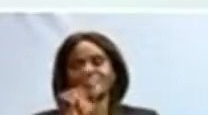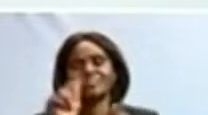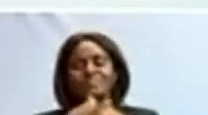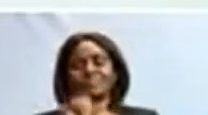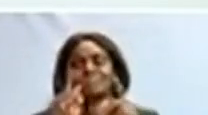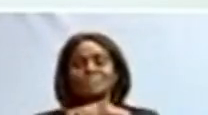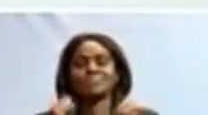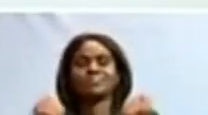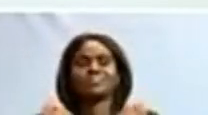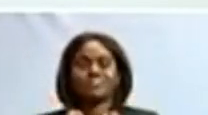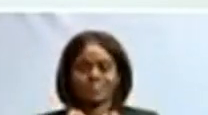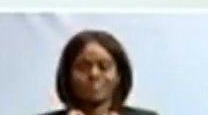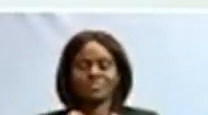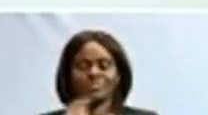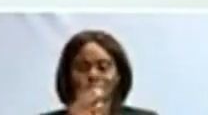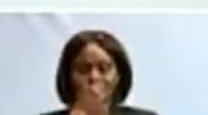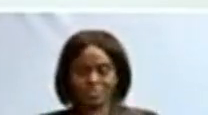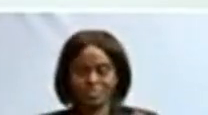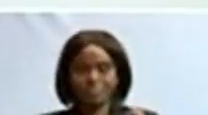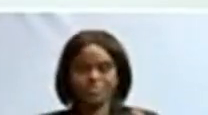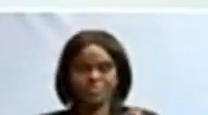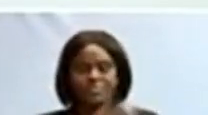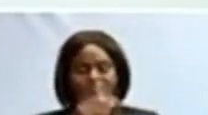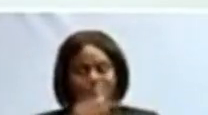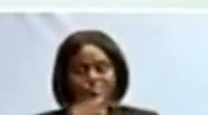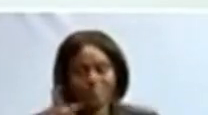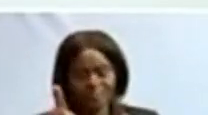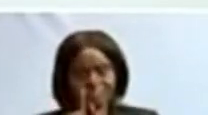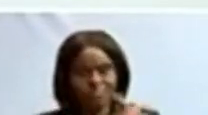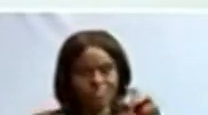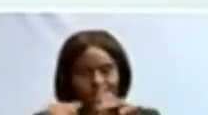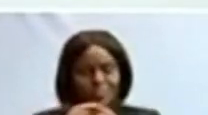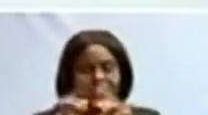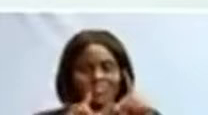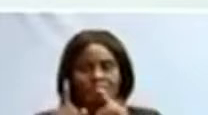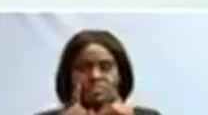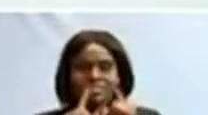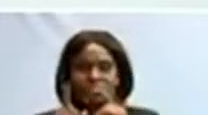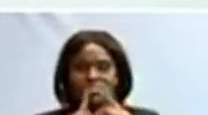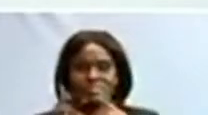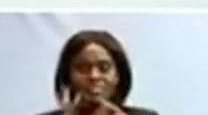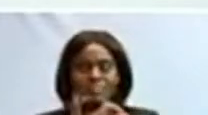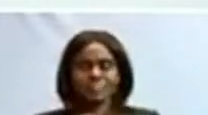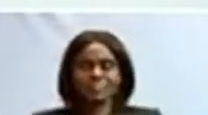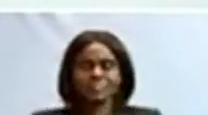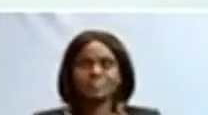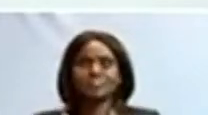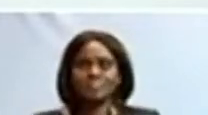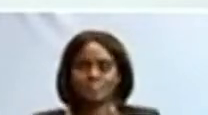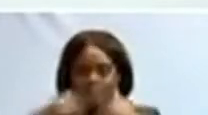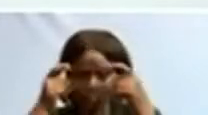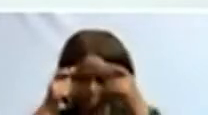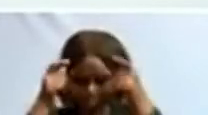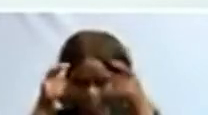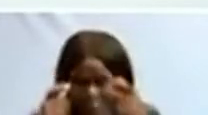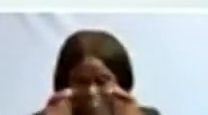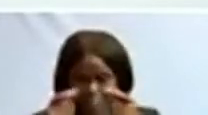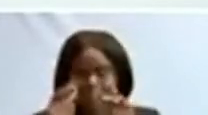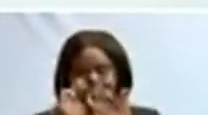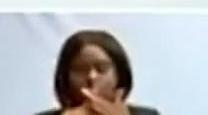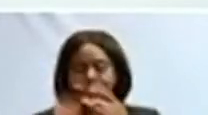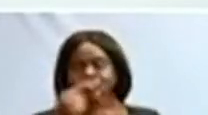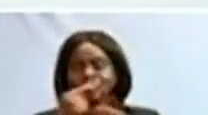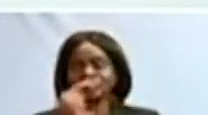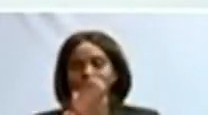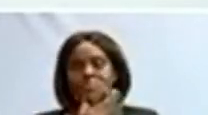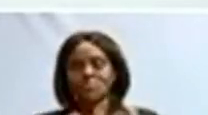team, that before you engage, we confer that immunity, that whatever you say